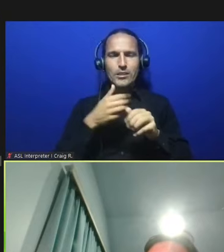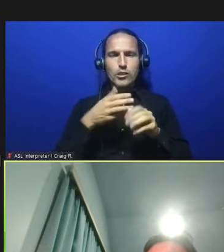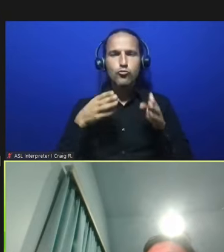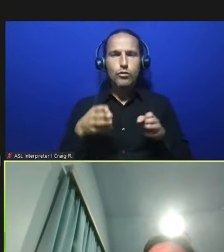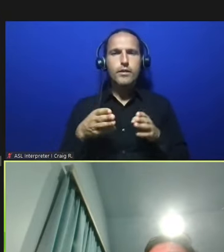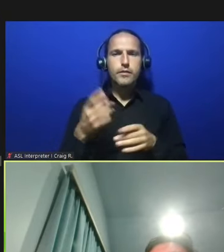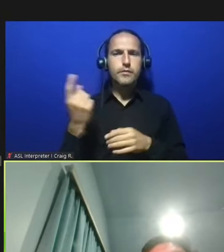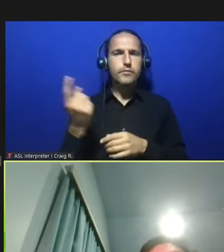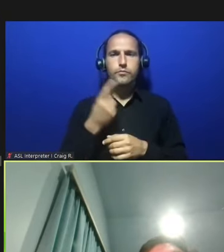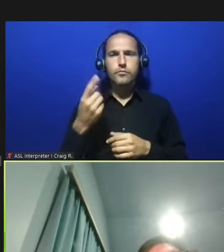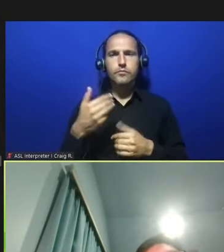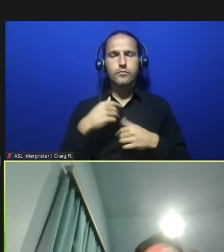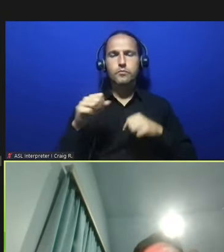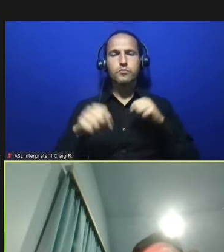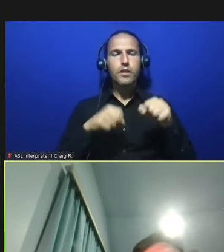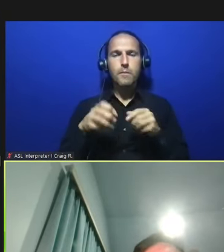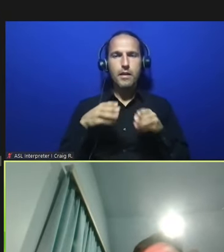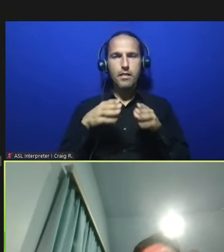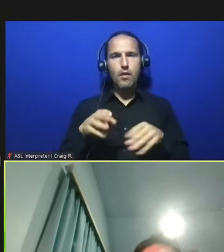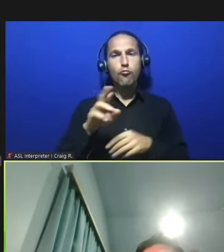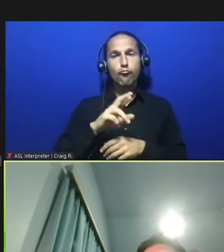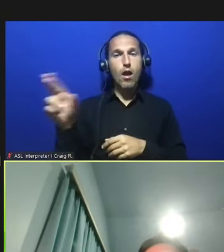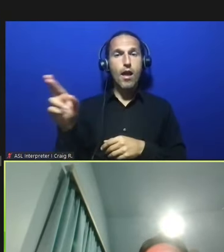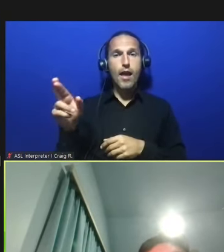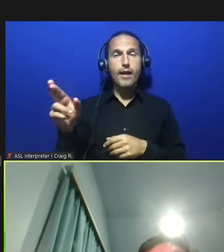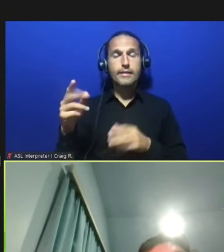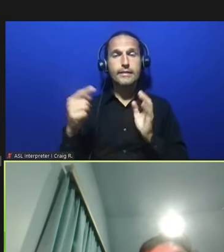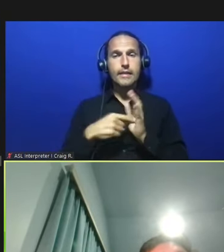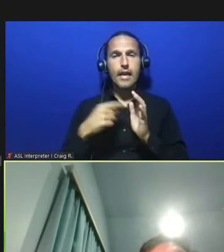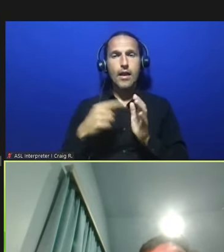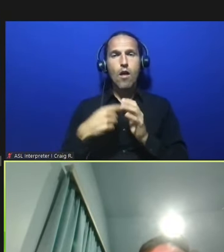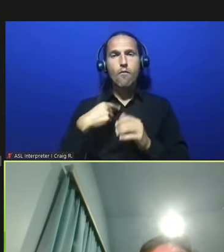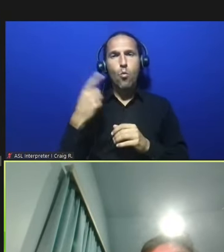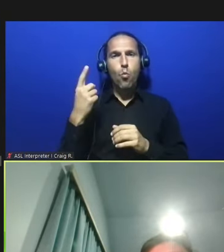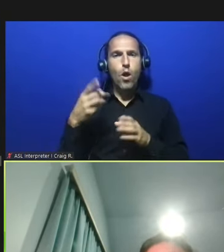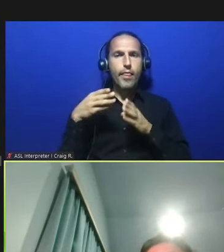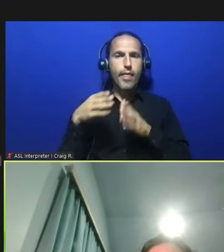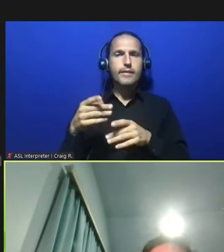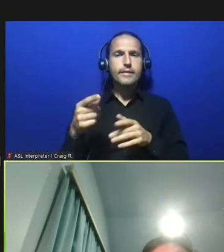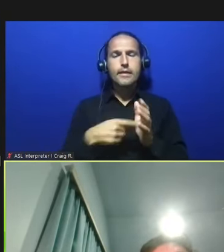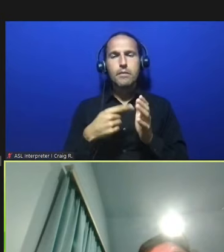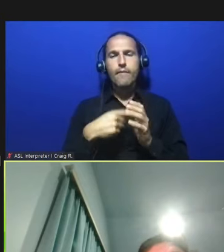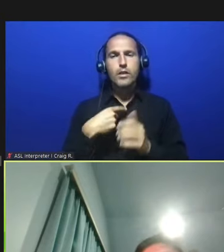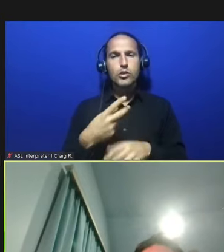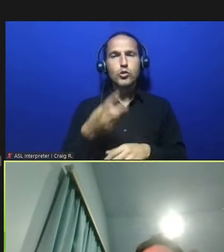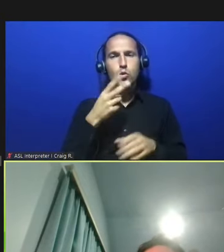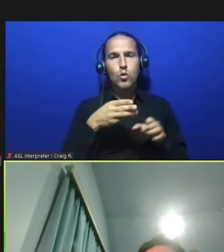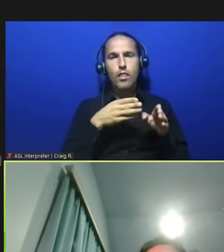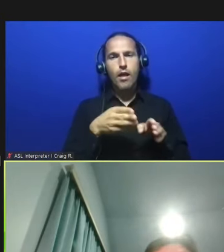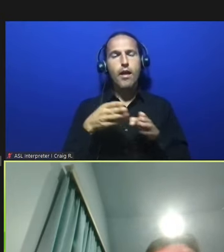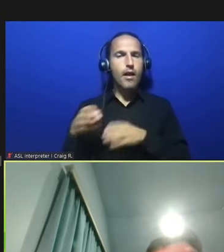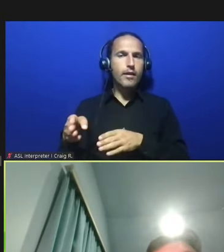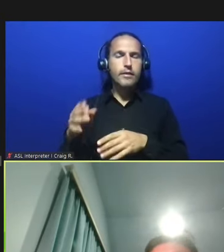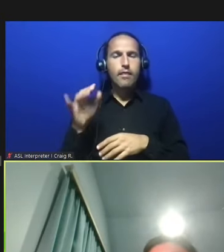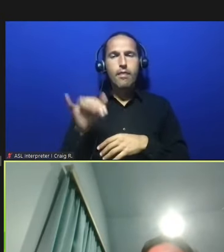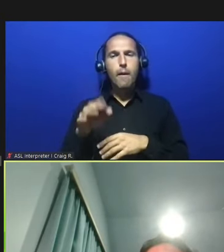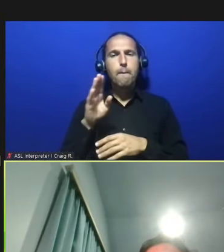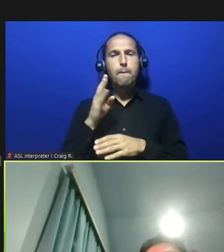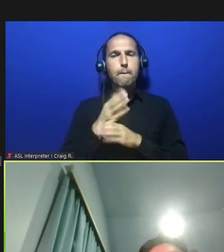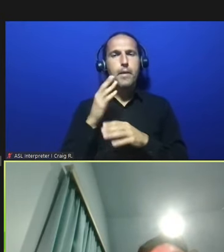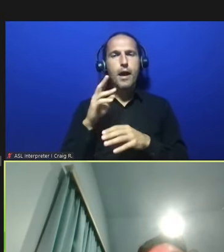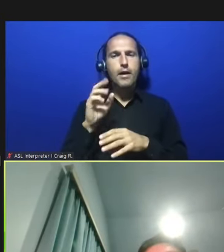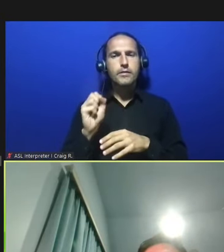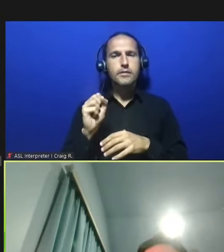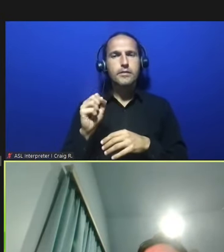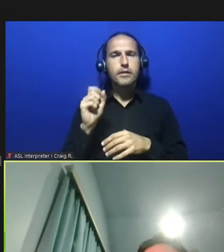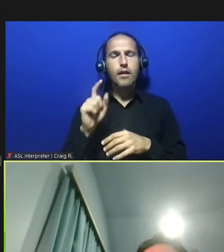There's always a bike lane. On the right side, sometimes it's one lane, sometimes it's two lanes, and those are bus lanes. And those bus lanes,